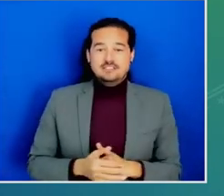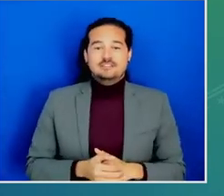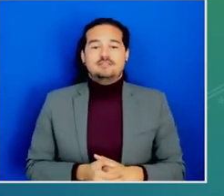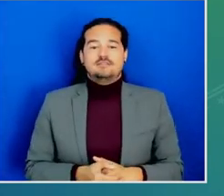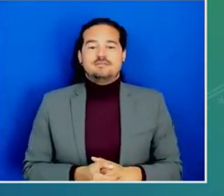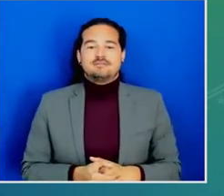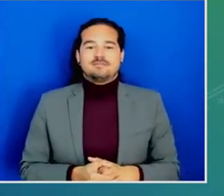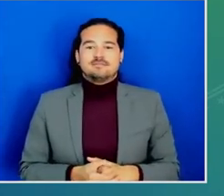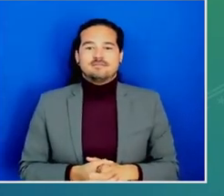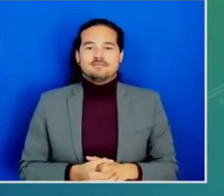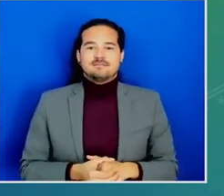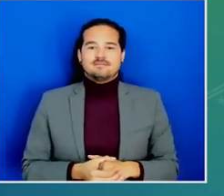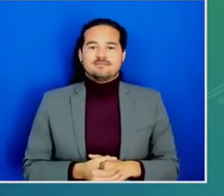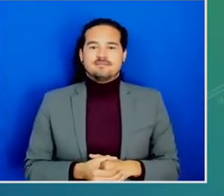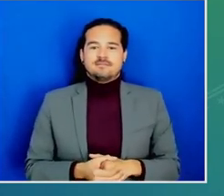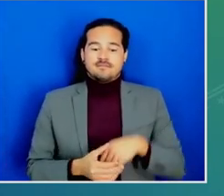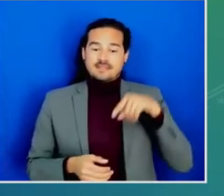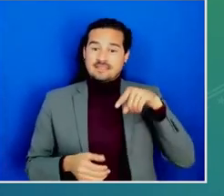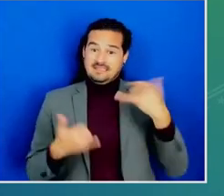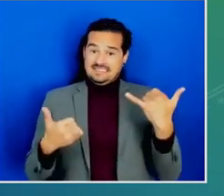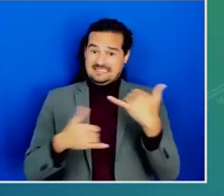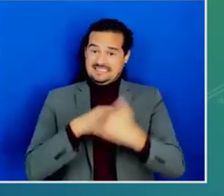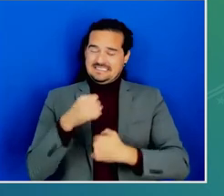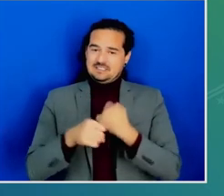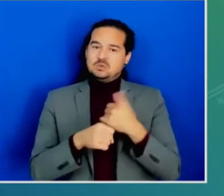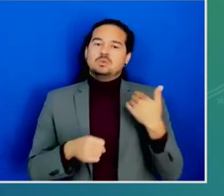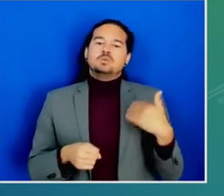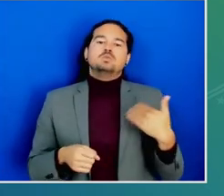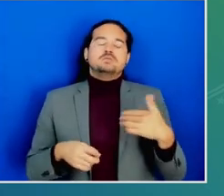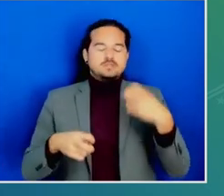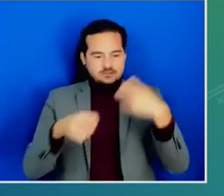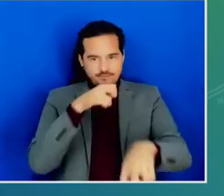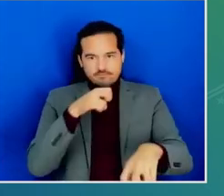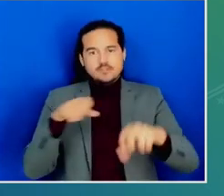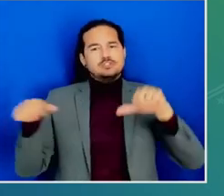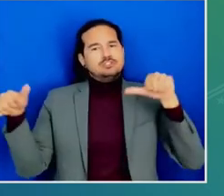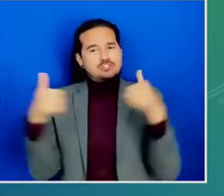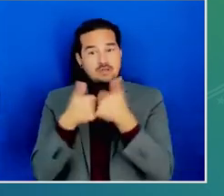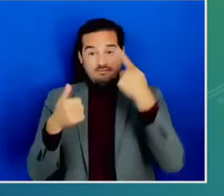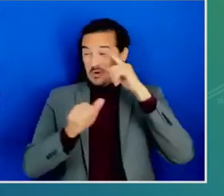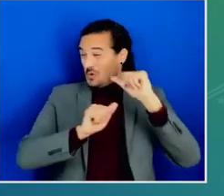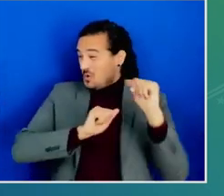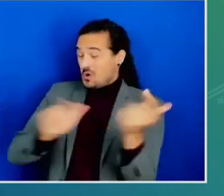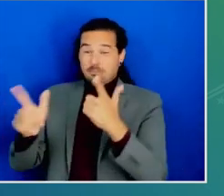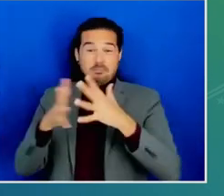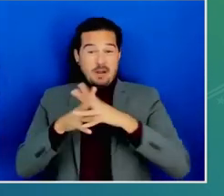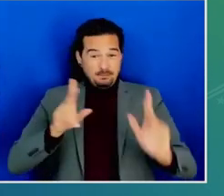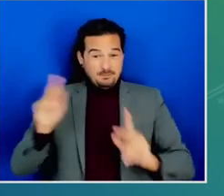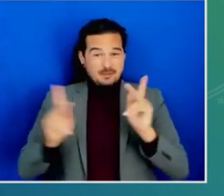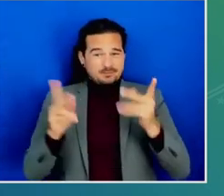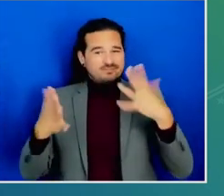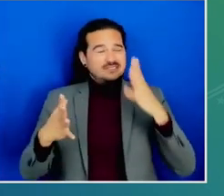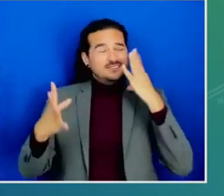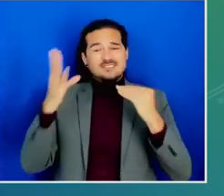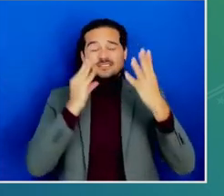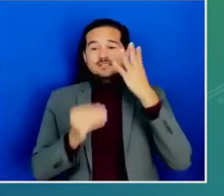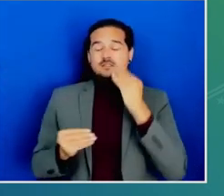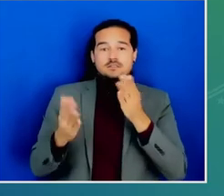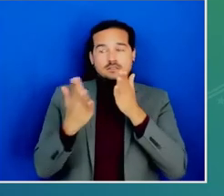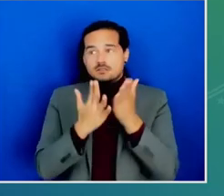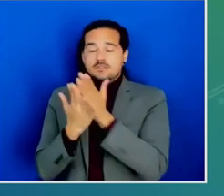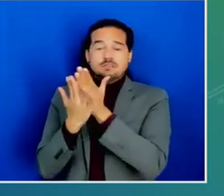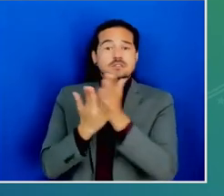This has been a trying year for all Americans, marked by so much loss.